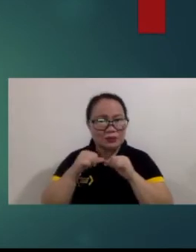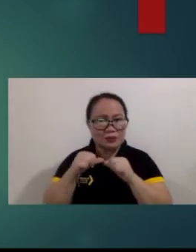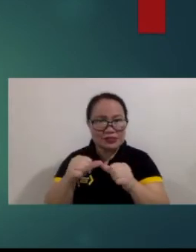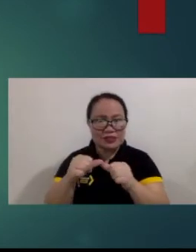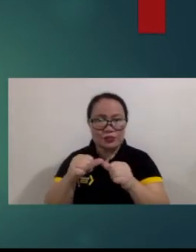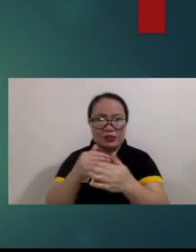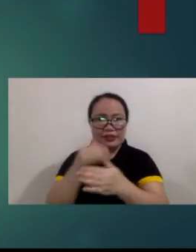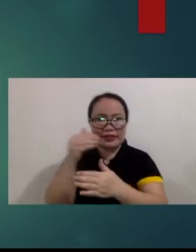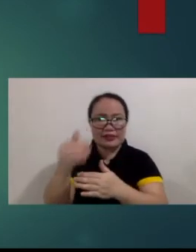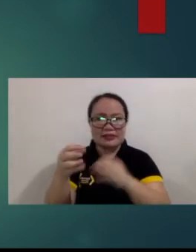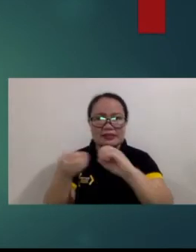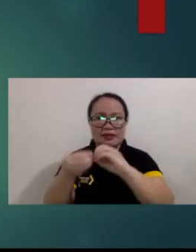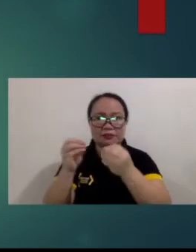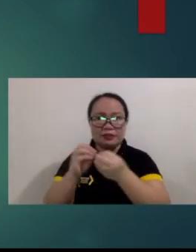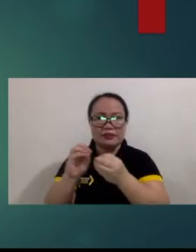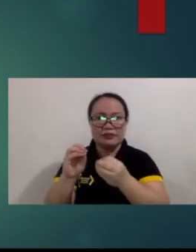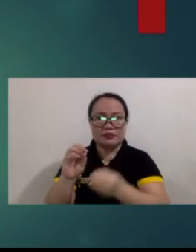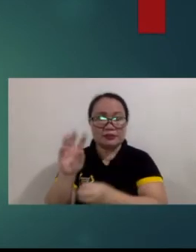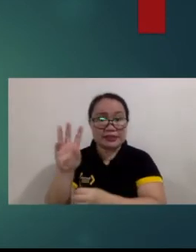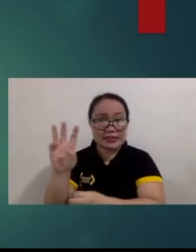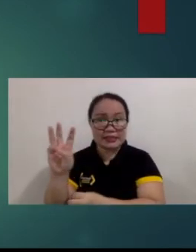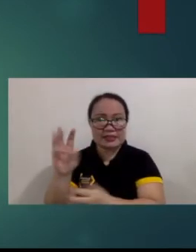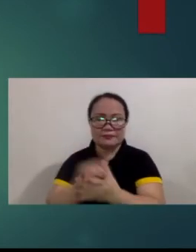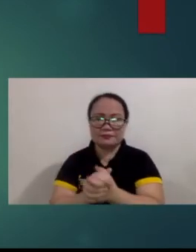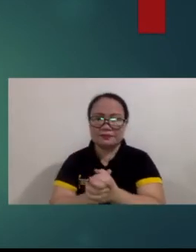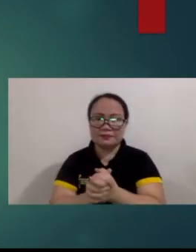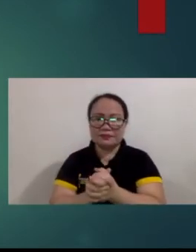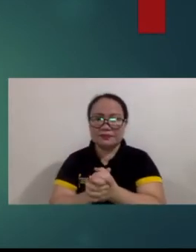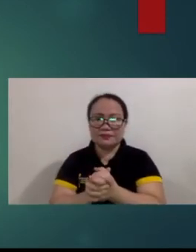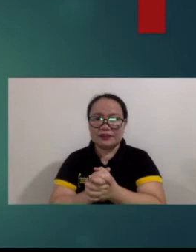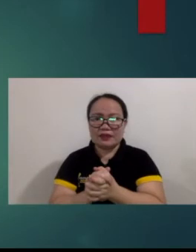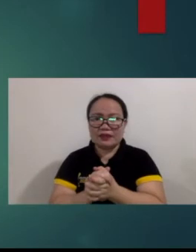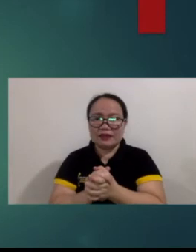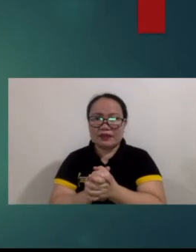Okay, we'll proceed with the next example, number 6.